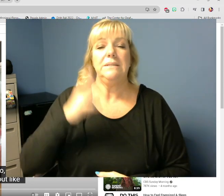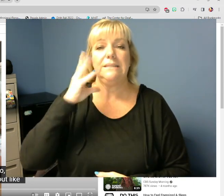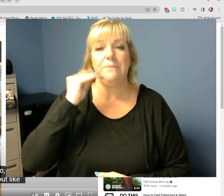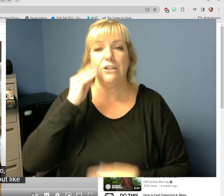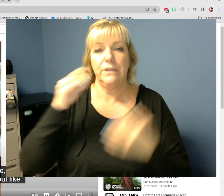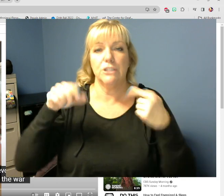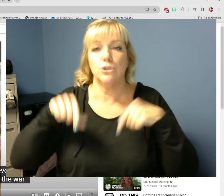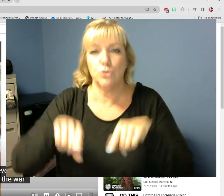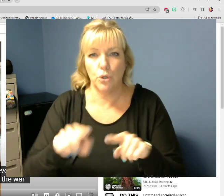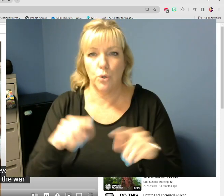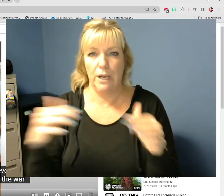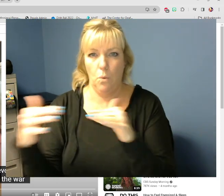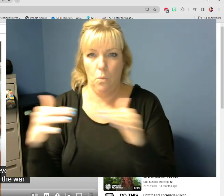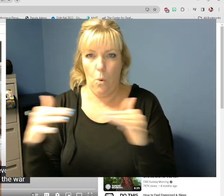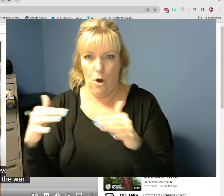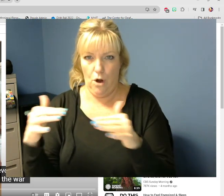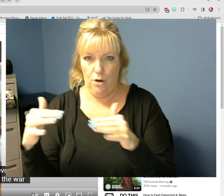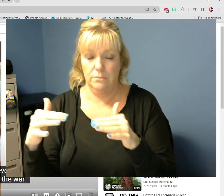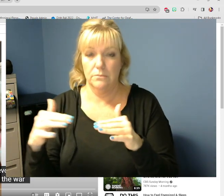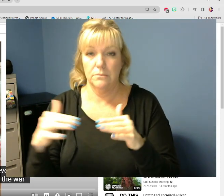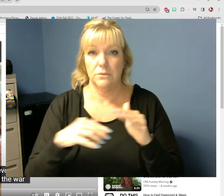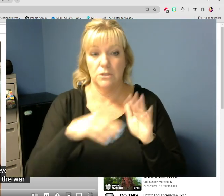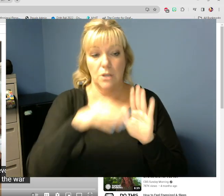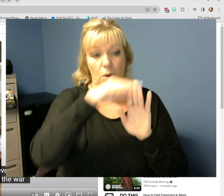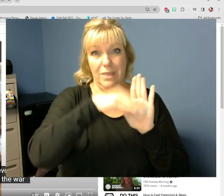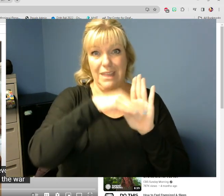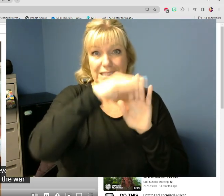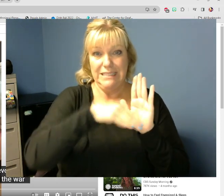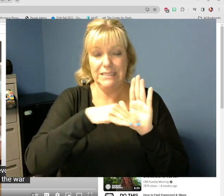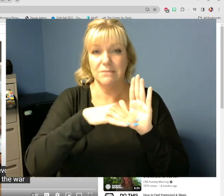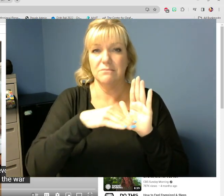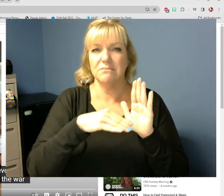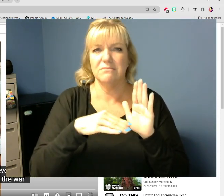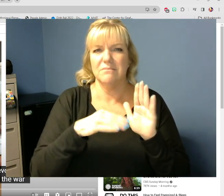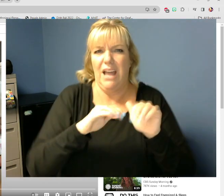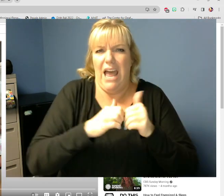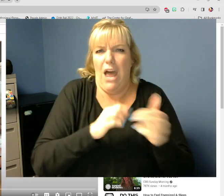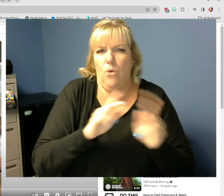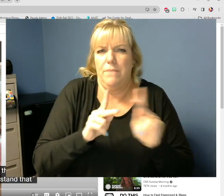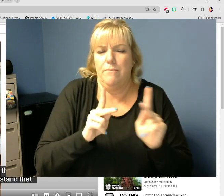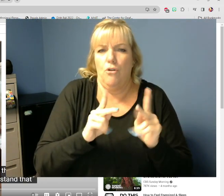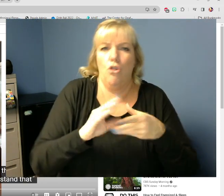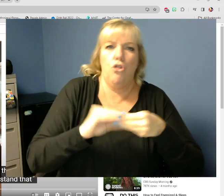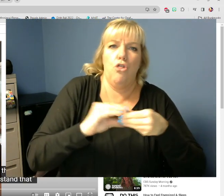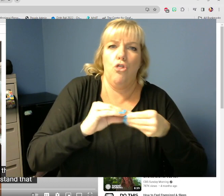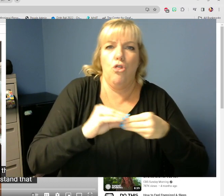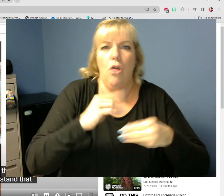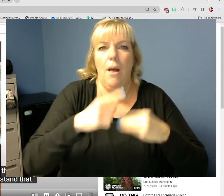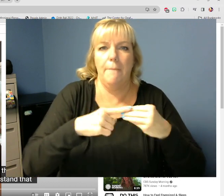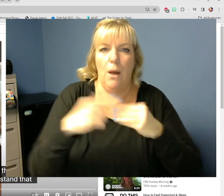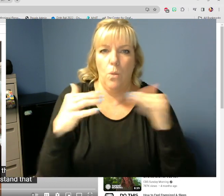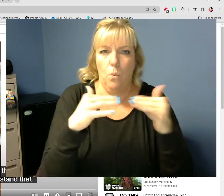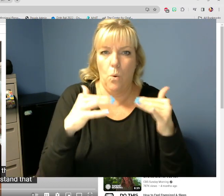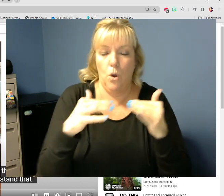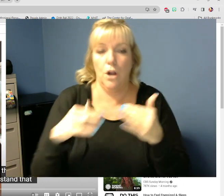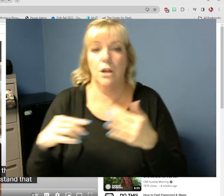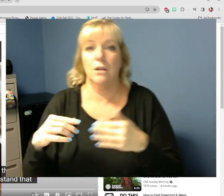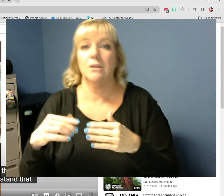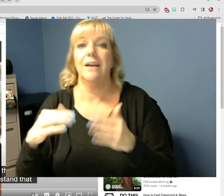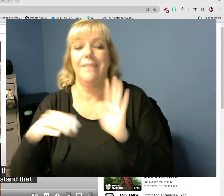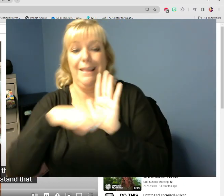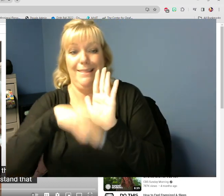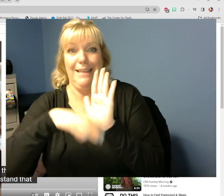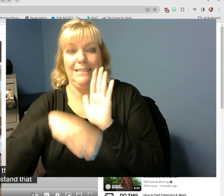thinking about like the rhetoric and those ideas of the revolution. The second part, like what happens in the war. And so there's 3 women there